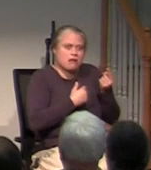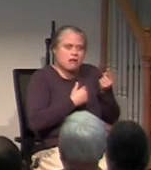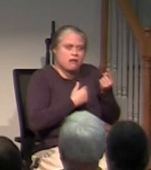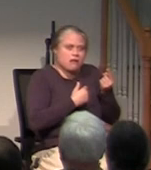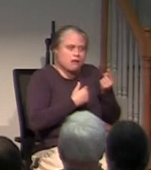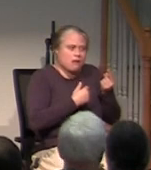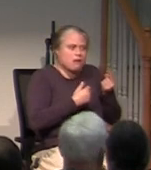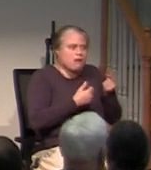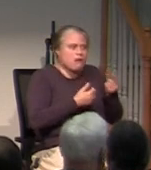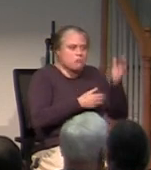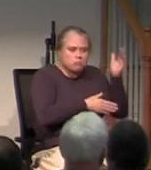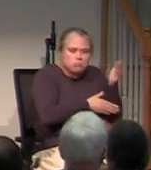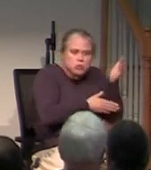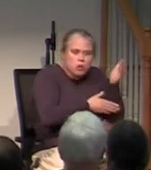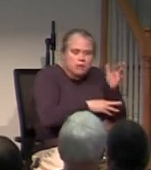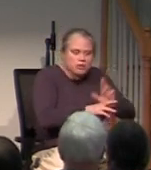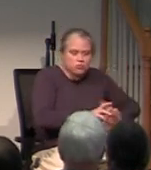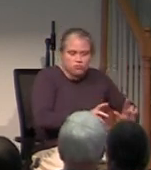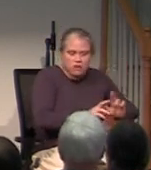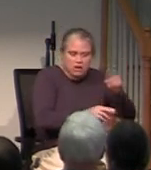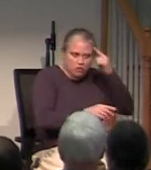available, I think, now.